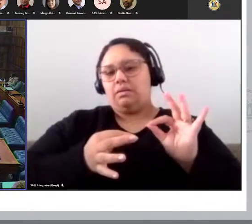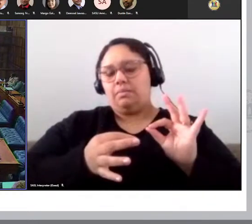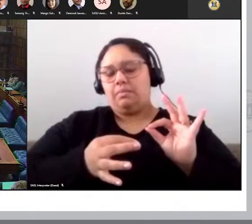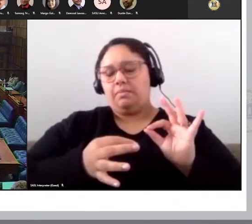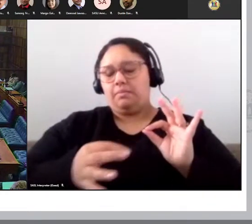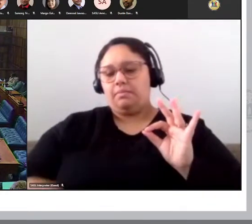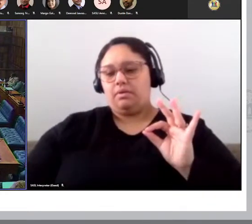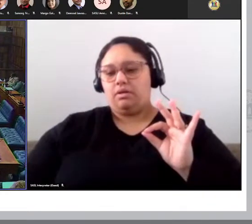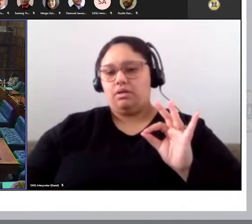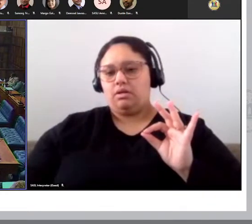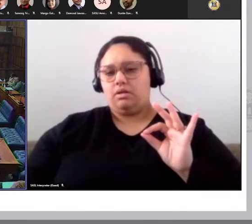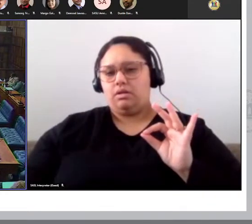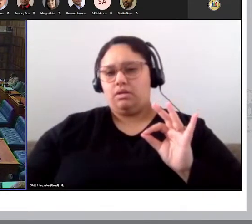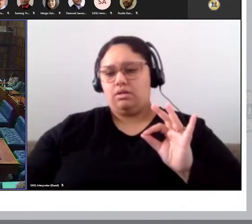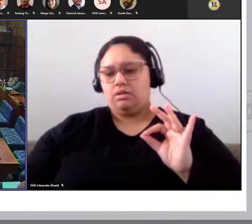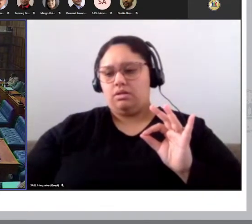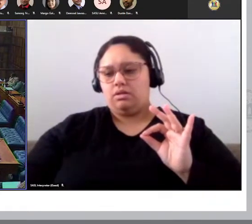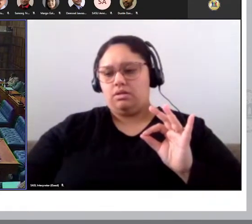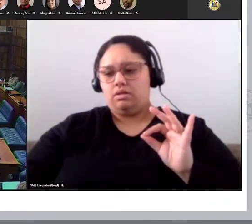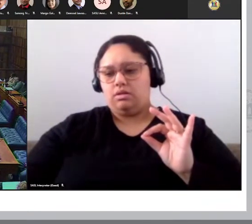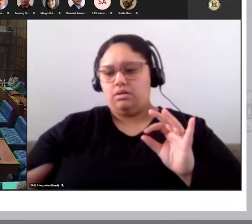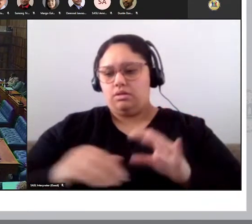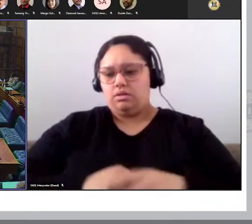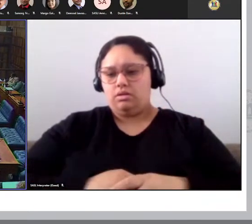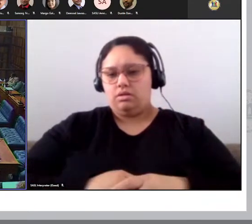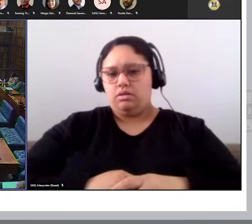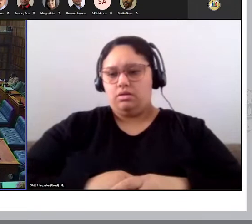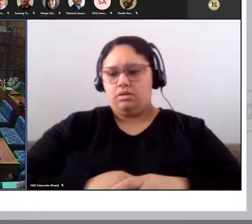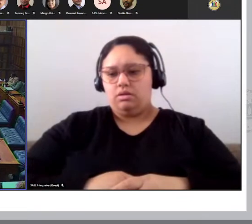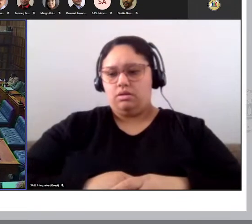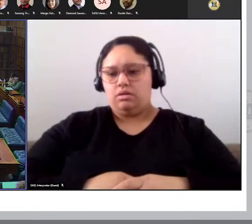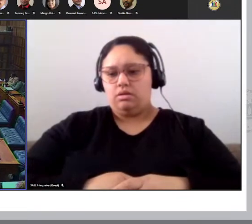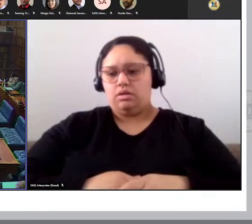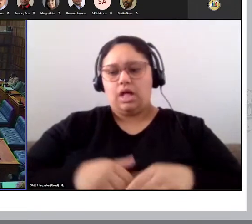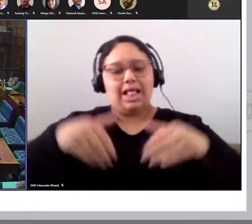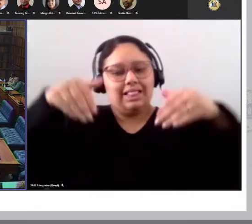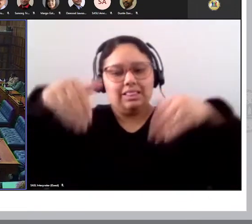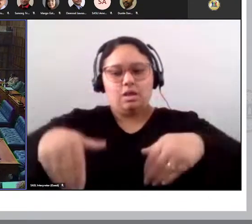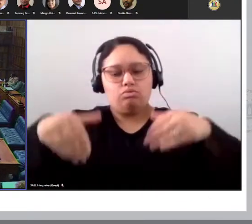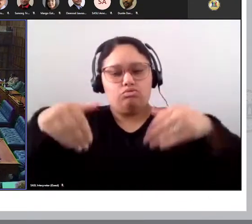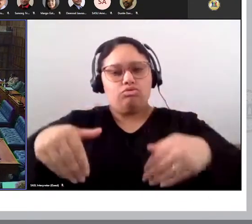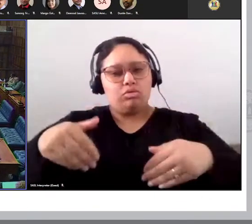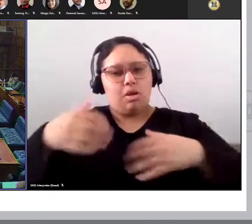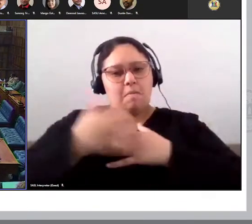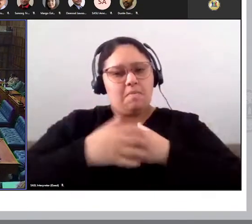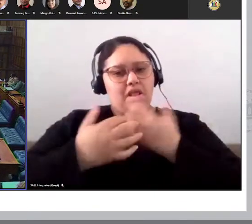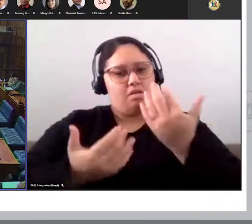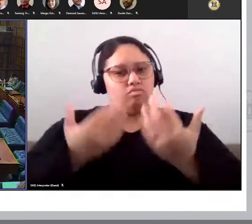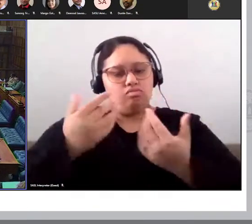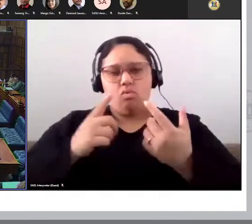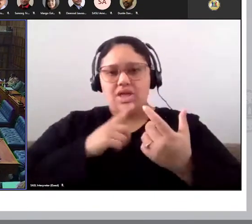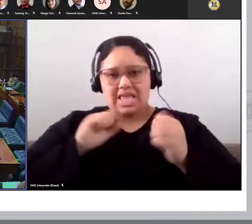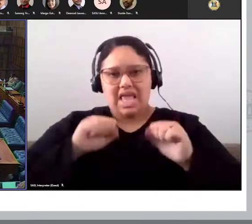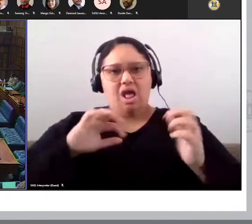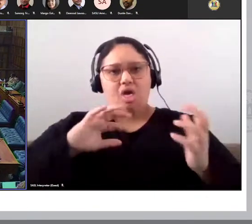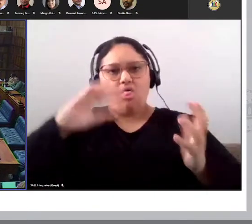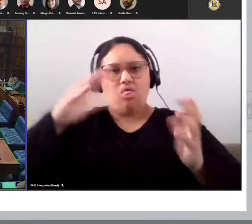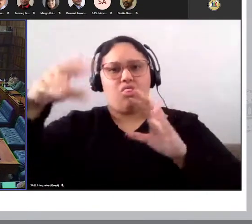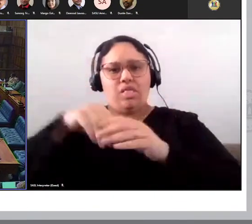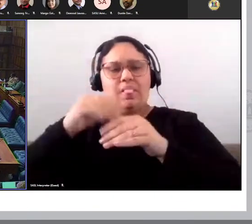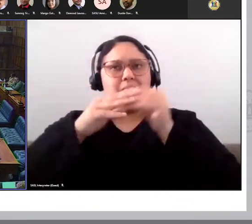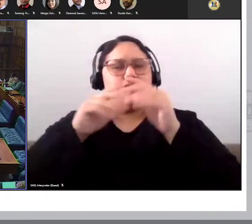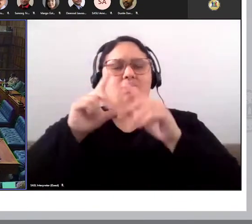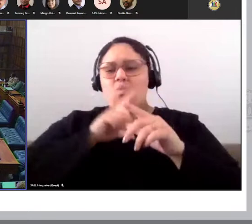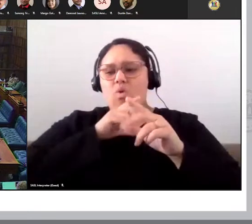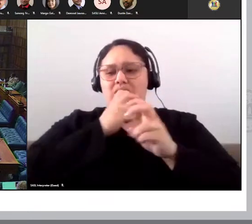a toaster can cause havoc in this building. Why is it so difficult to contain something as simple